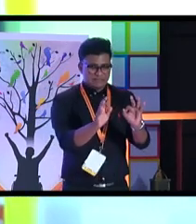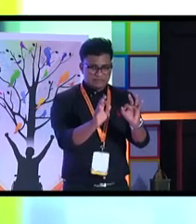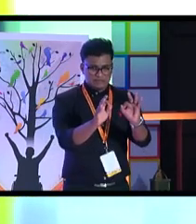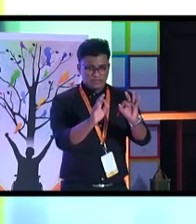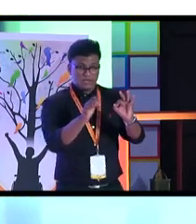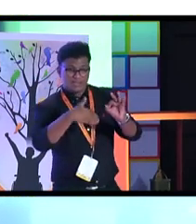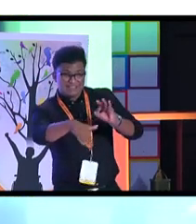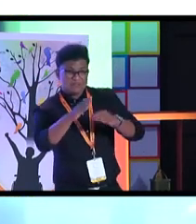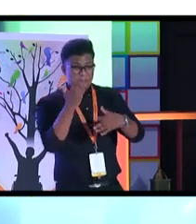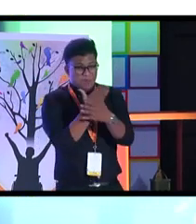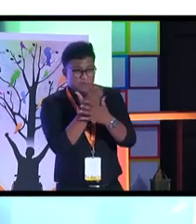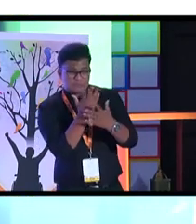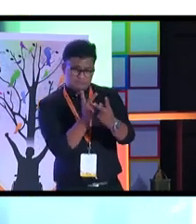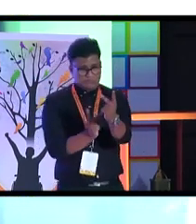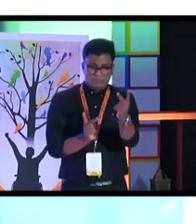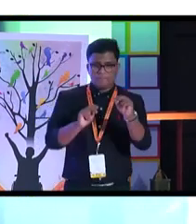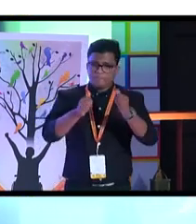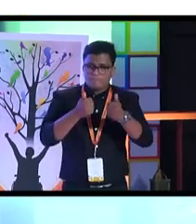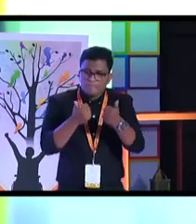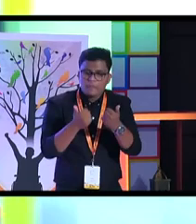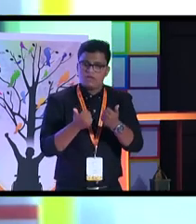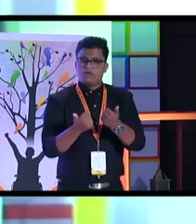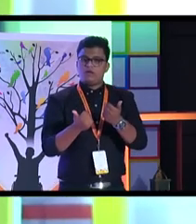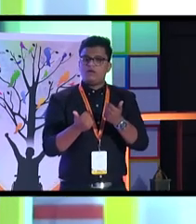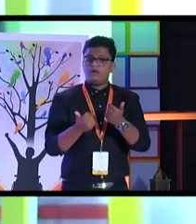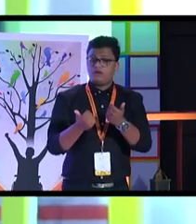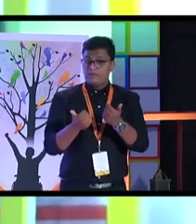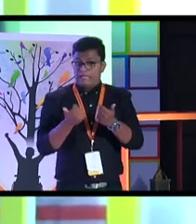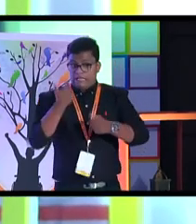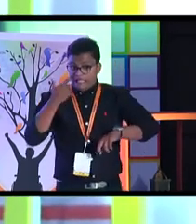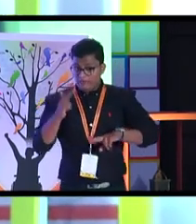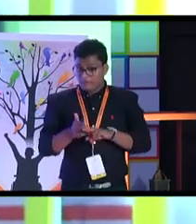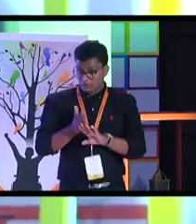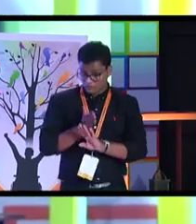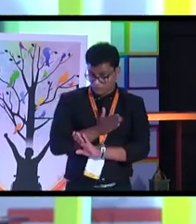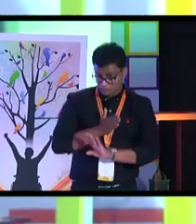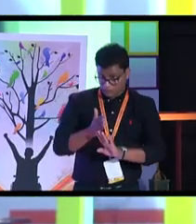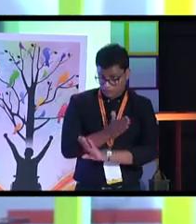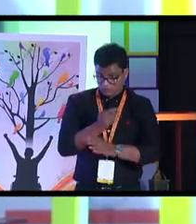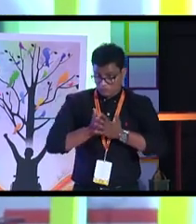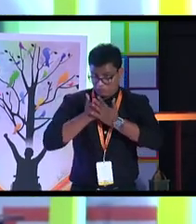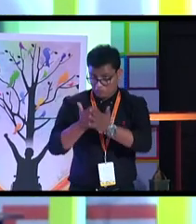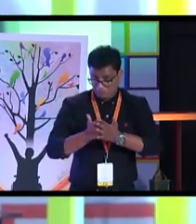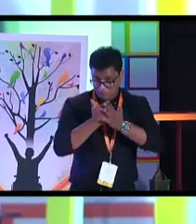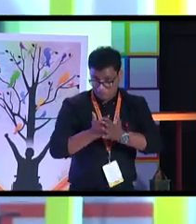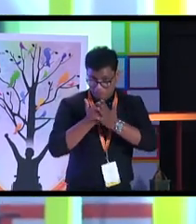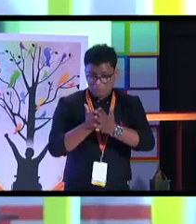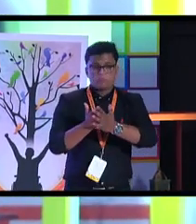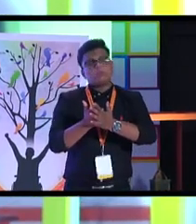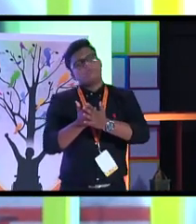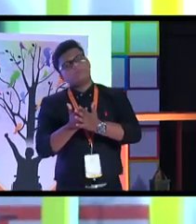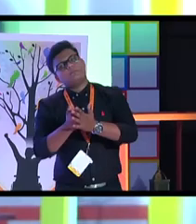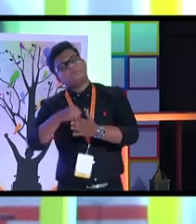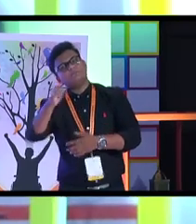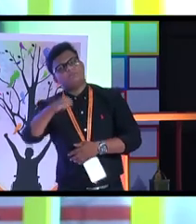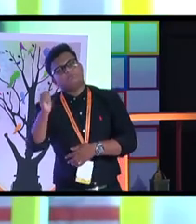the mainstream employment and living, provided we do our job right from the very beginning.